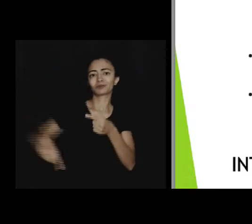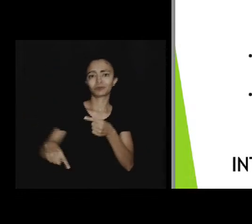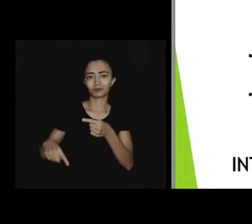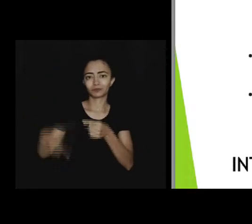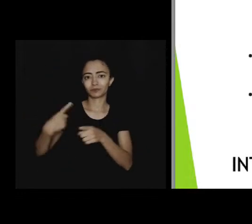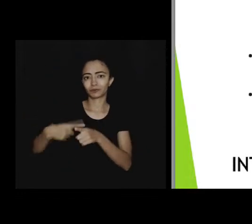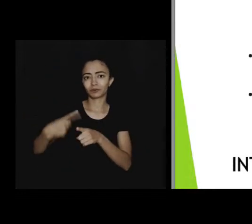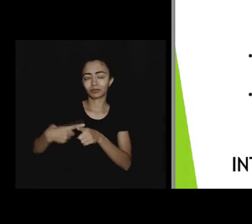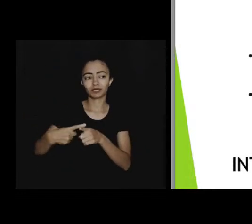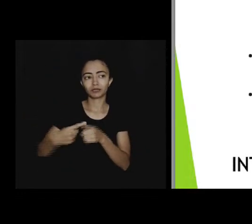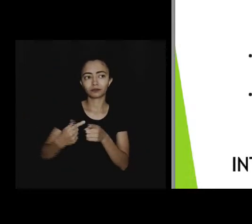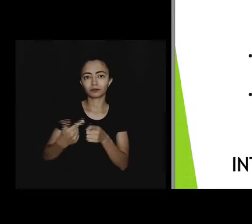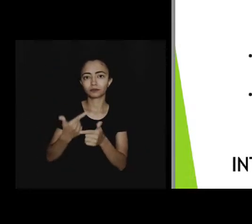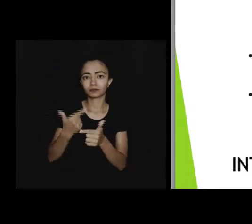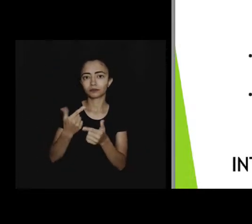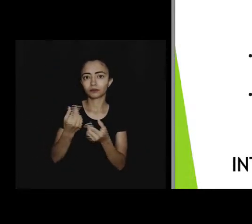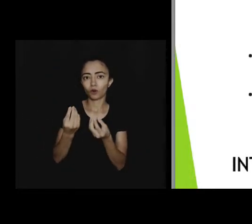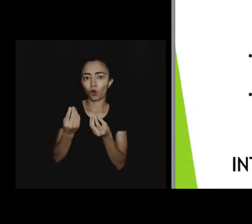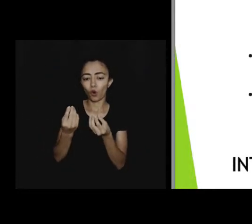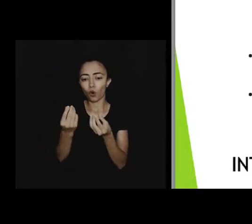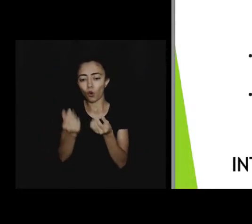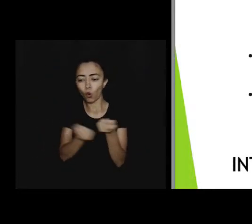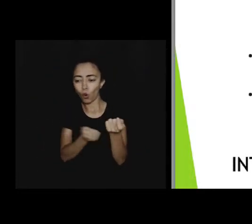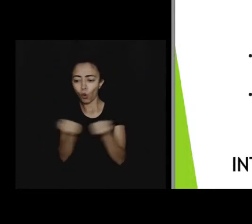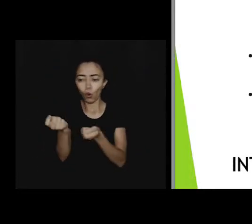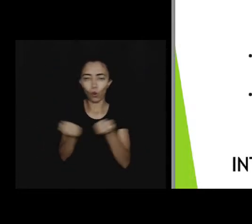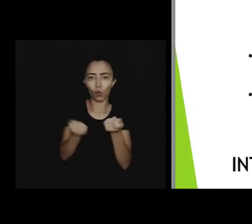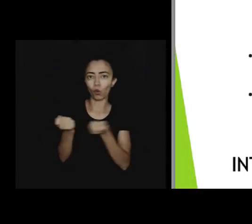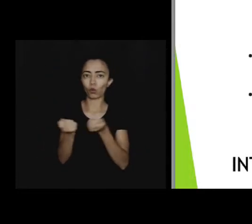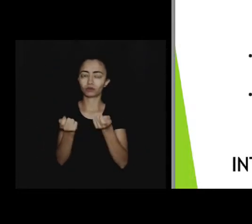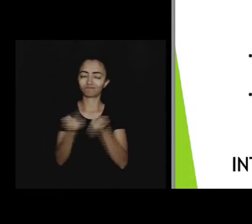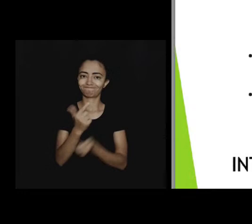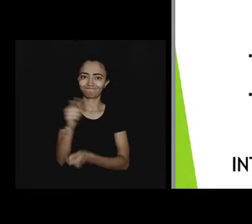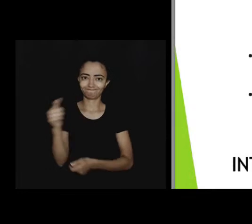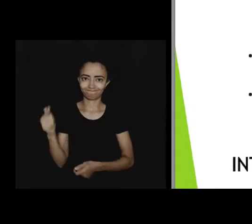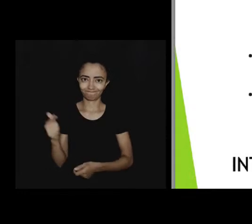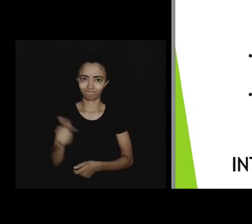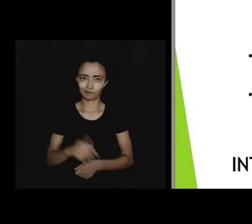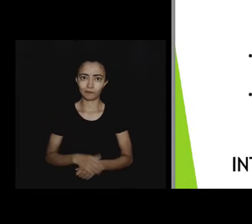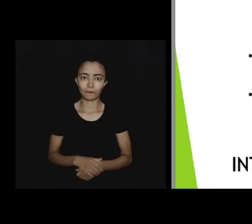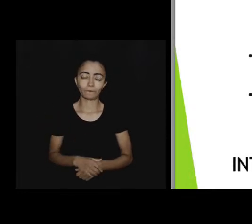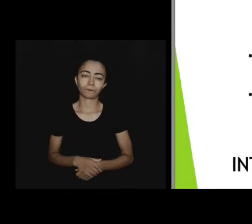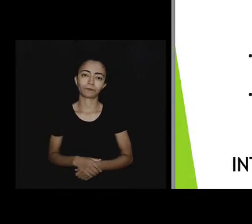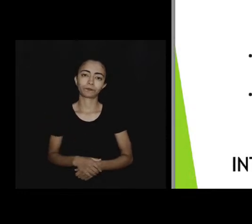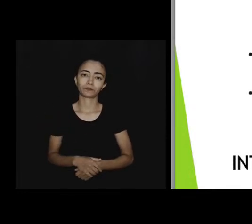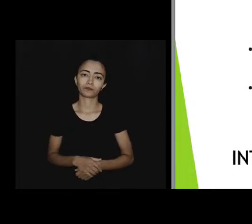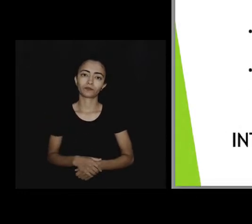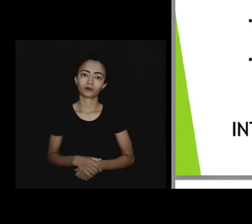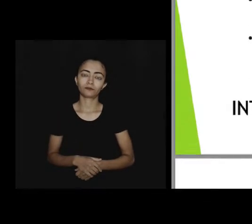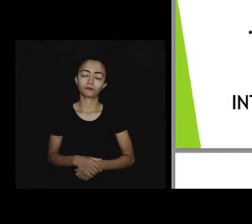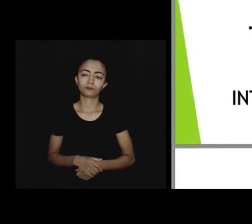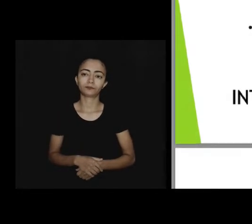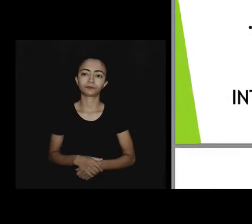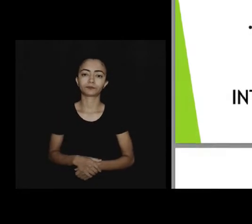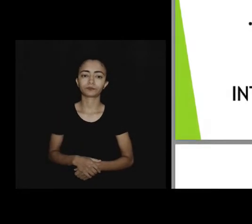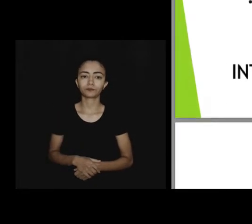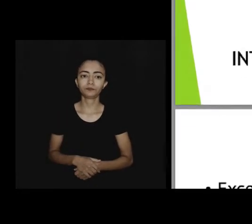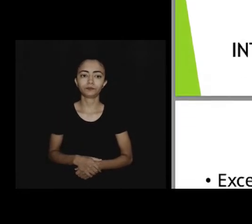prohibited just due to the lack of control and a bit of a